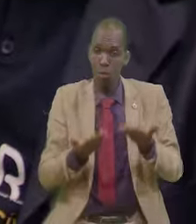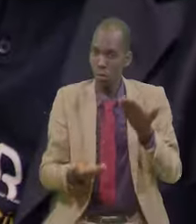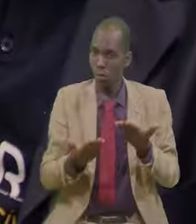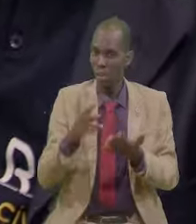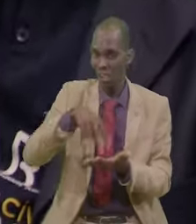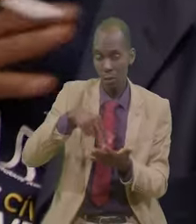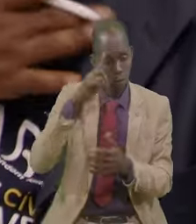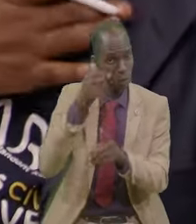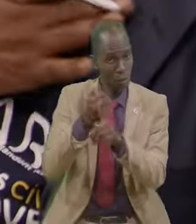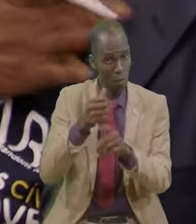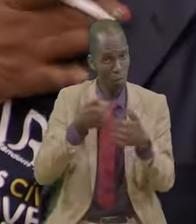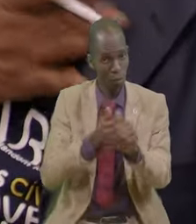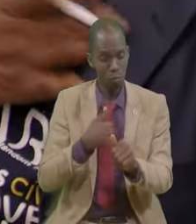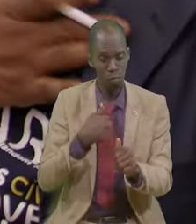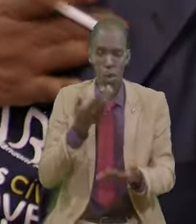saying it for myself.